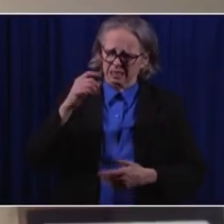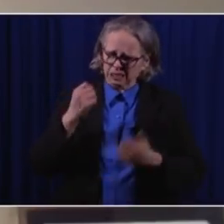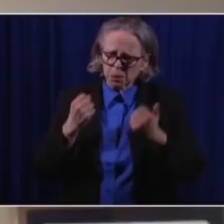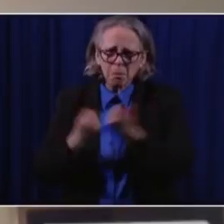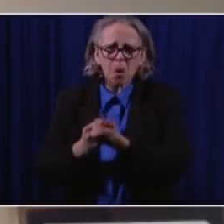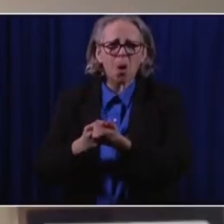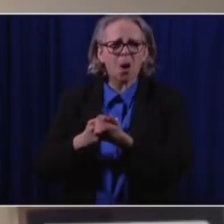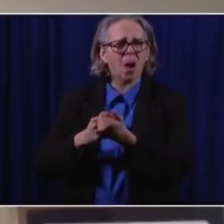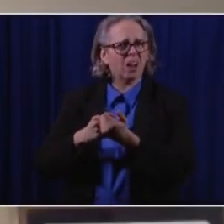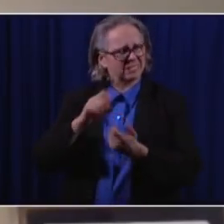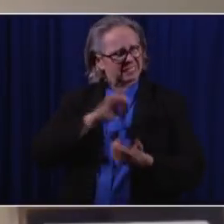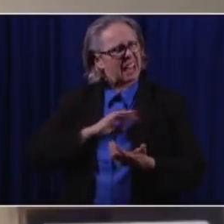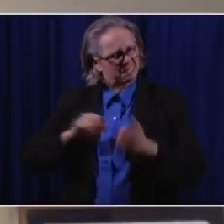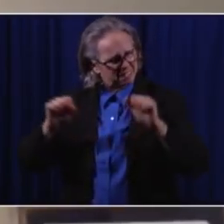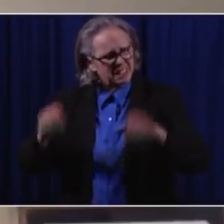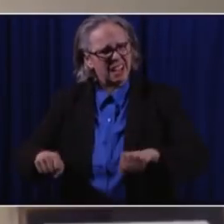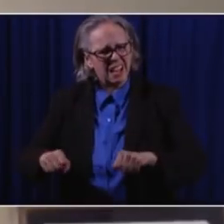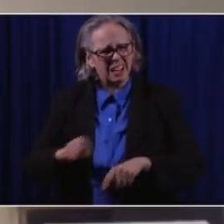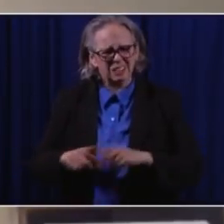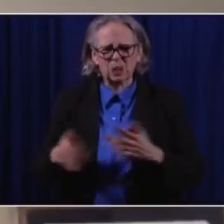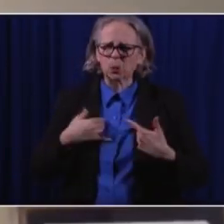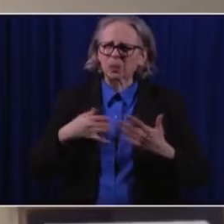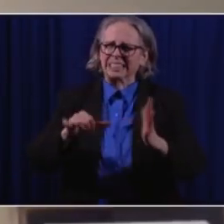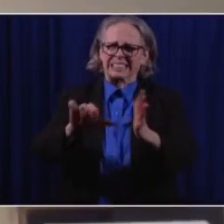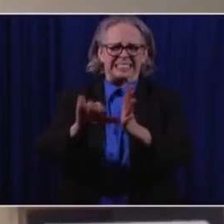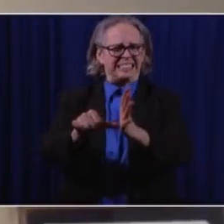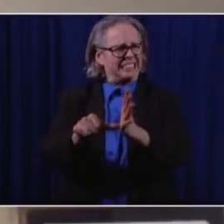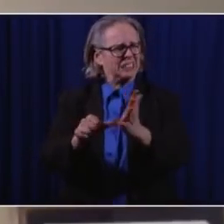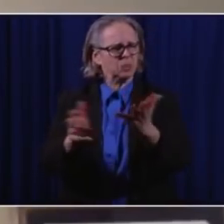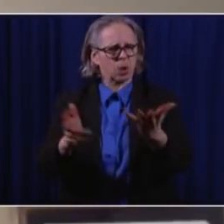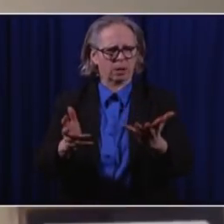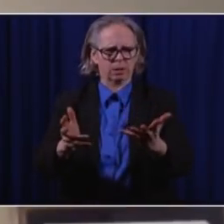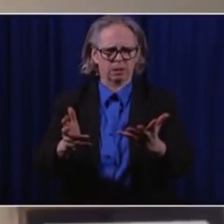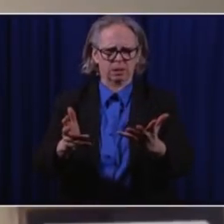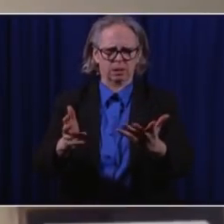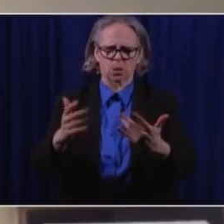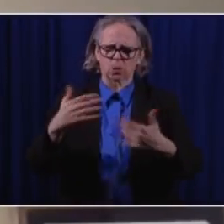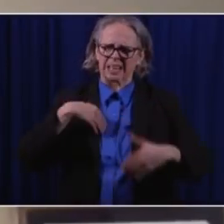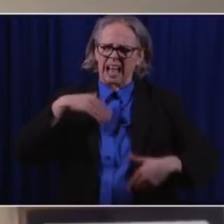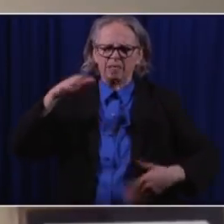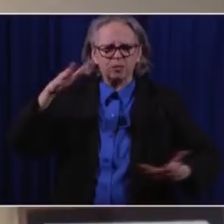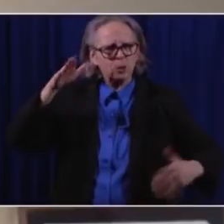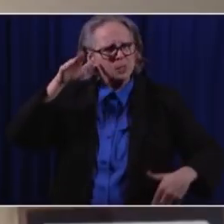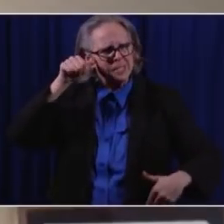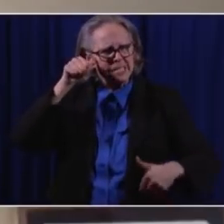now on staff resilience, and inside our healthcare organizations, there is a